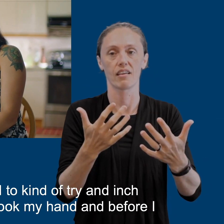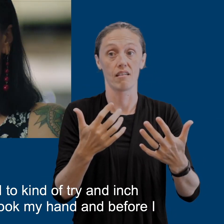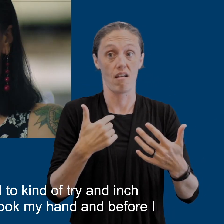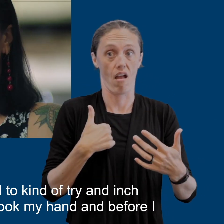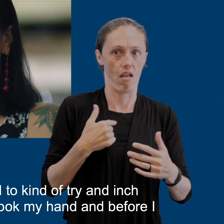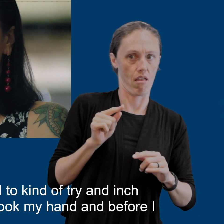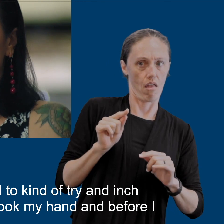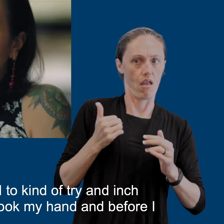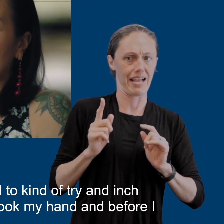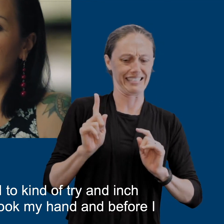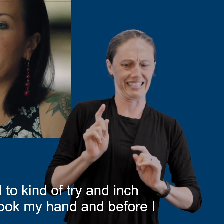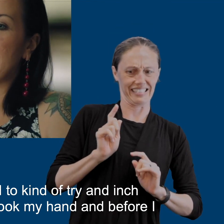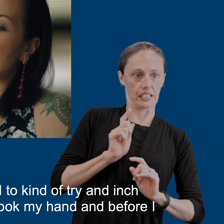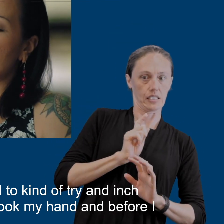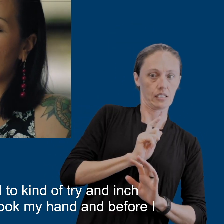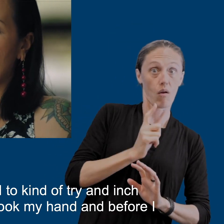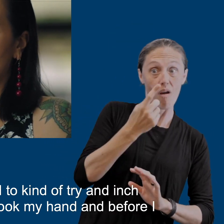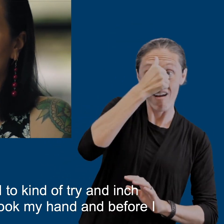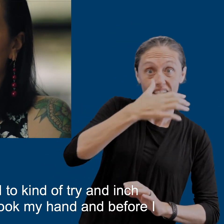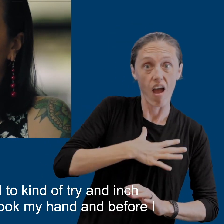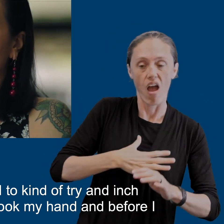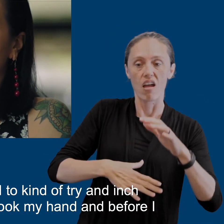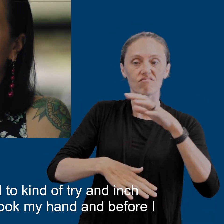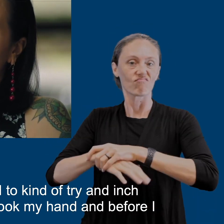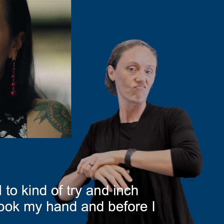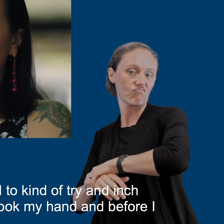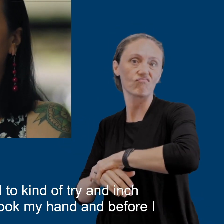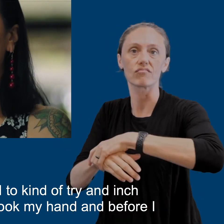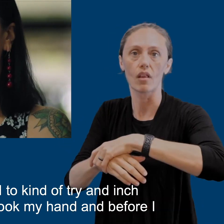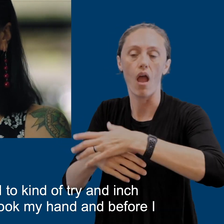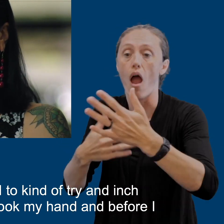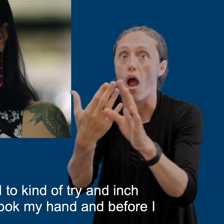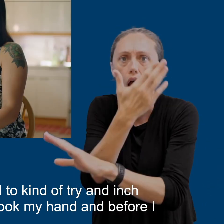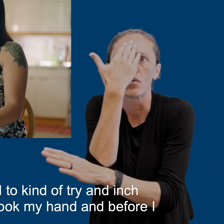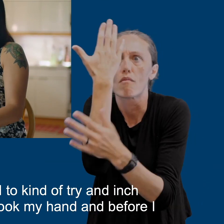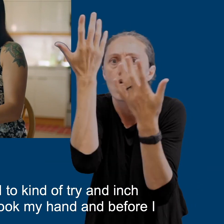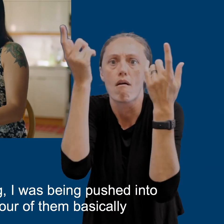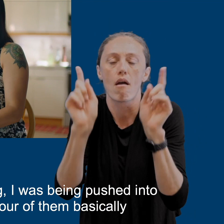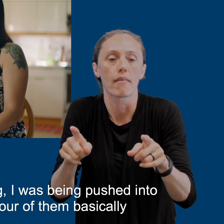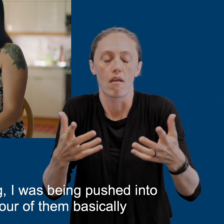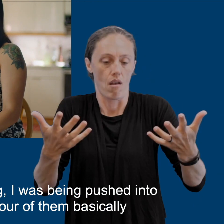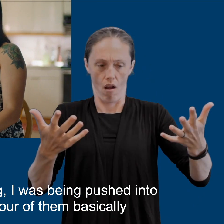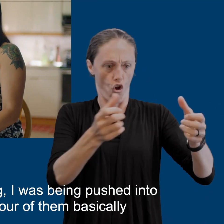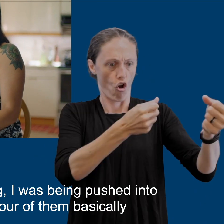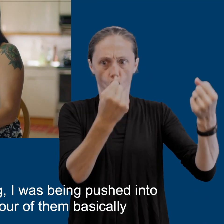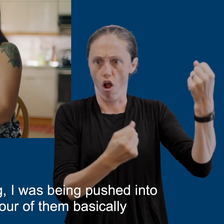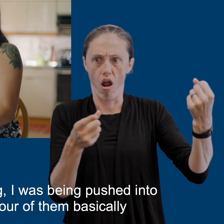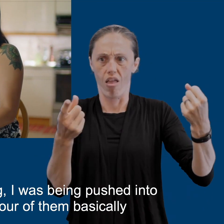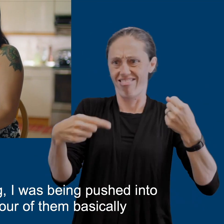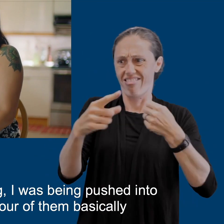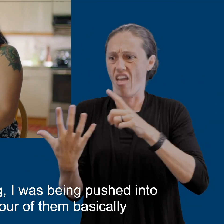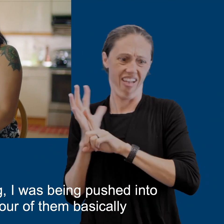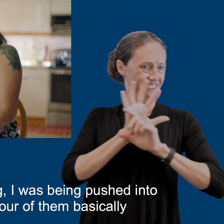intoxicated. And as I started to kind of try and inch my way out, one of them kind of like took my hand, and before I knew what was happening, I was kind of